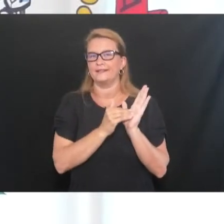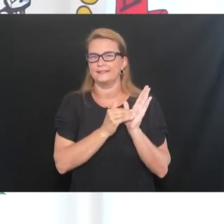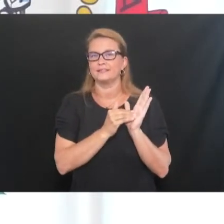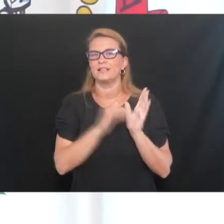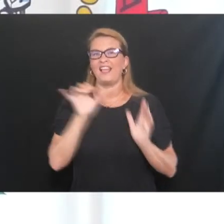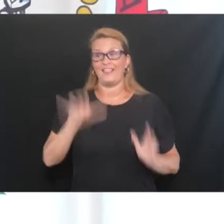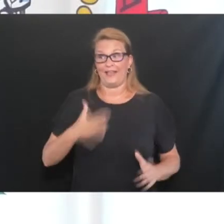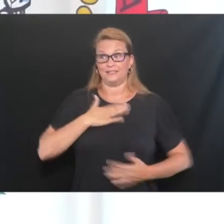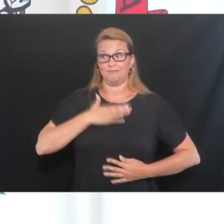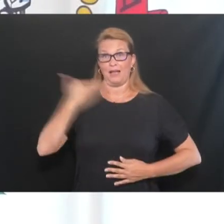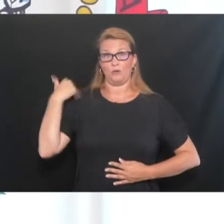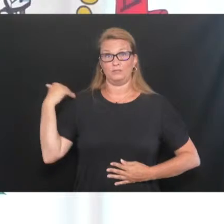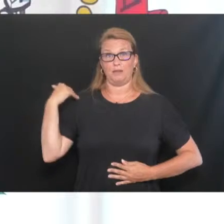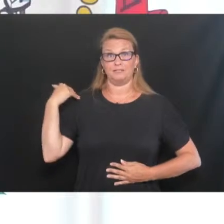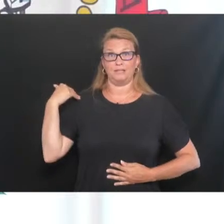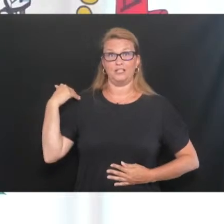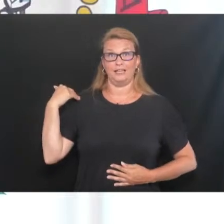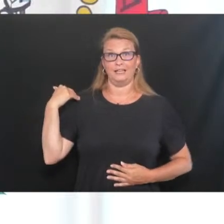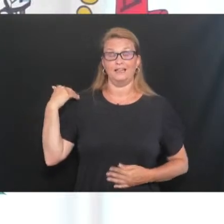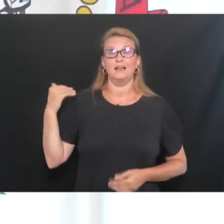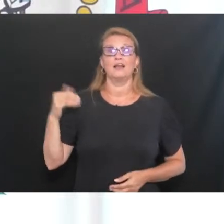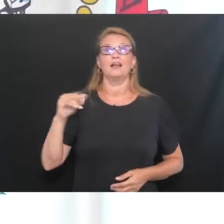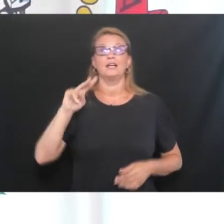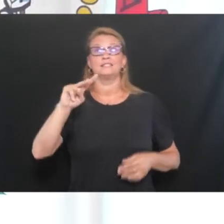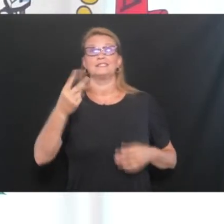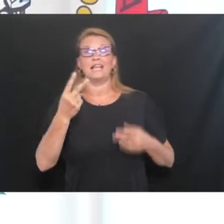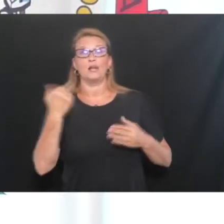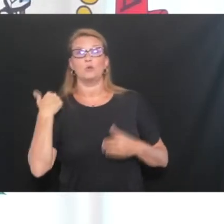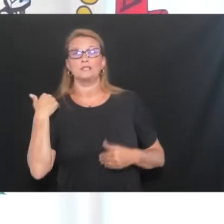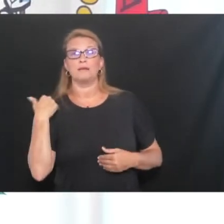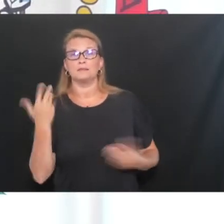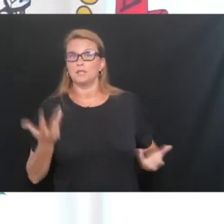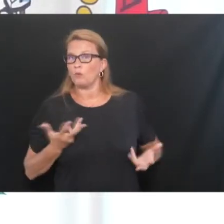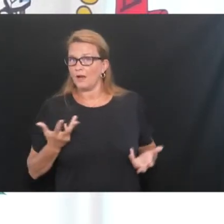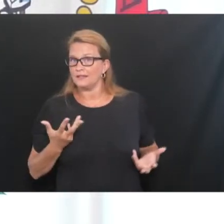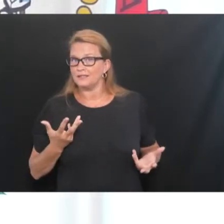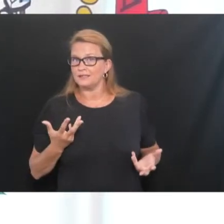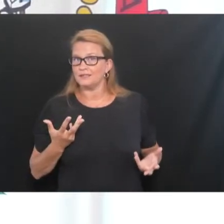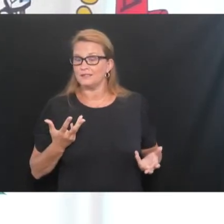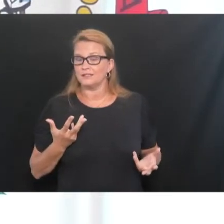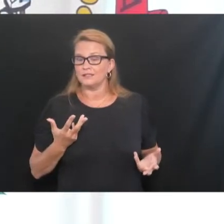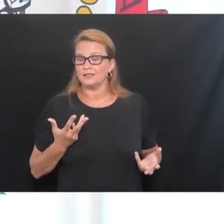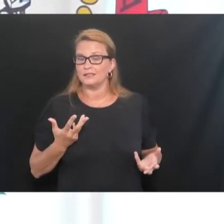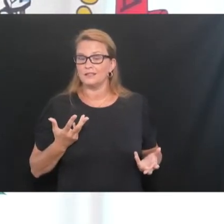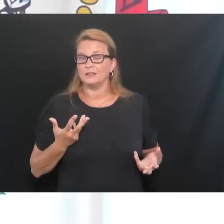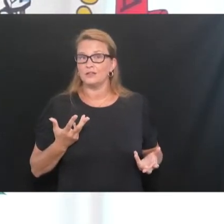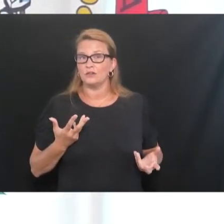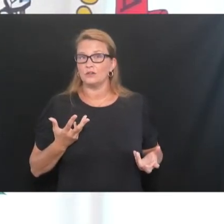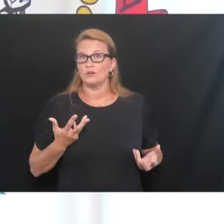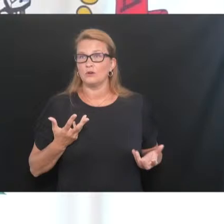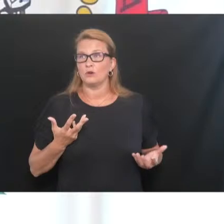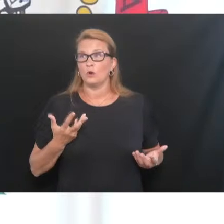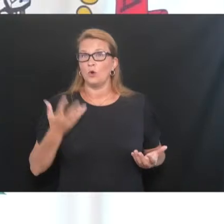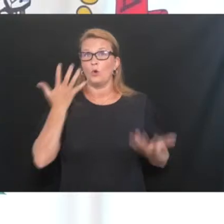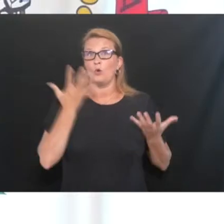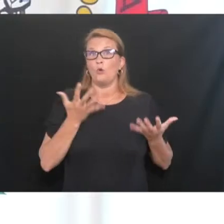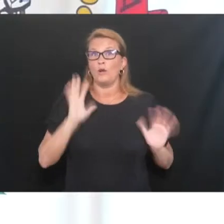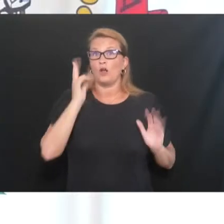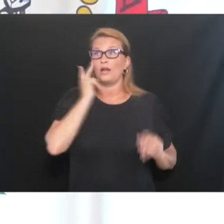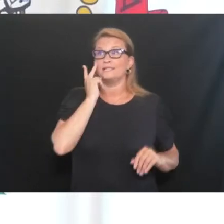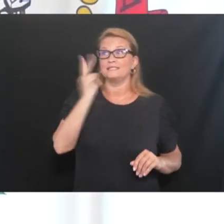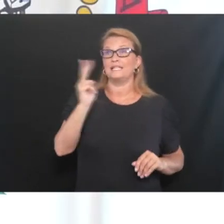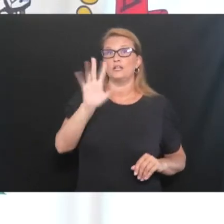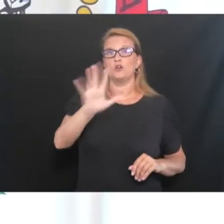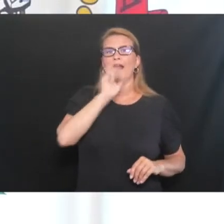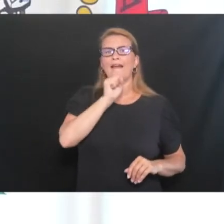my responsibility. And the second responsibility is this. We felt like that if you were 60 and